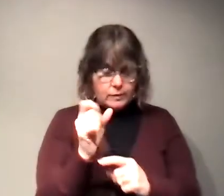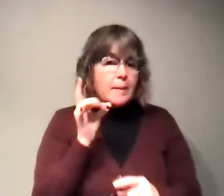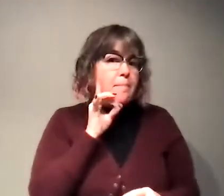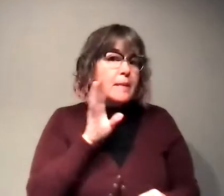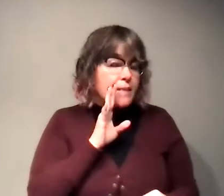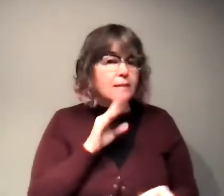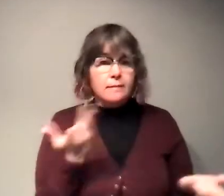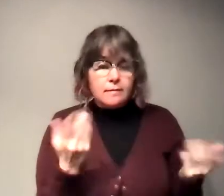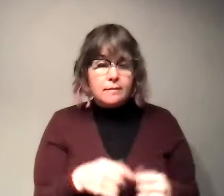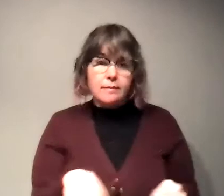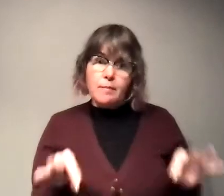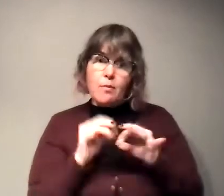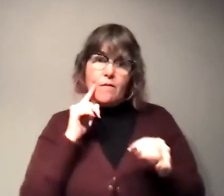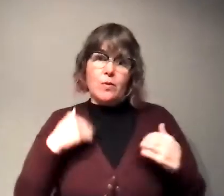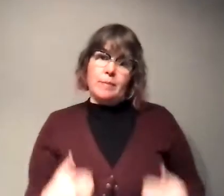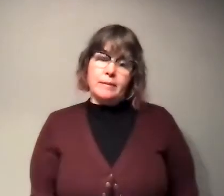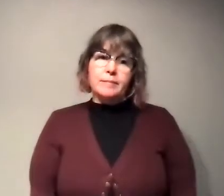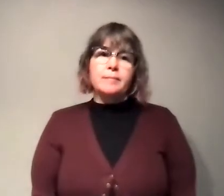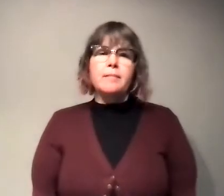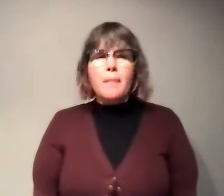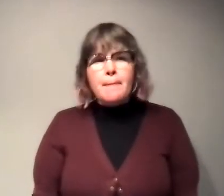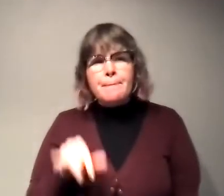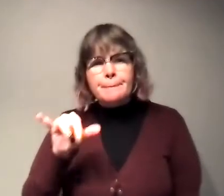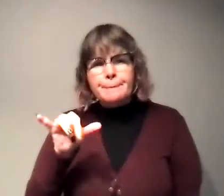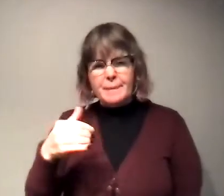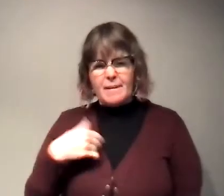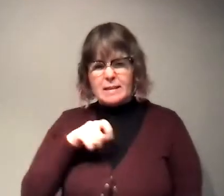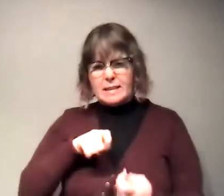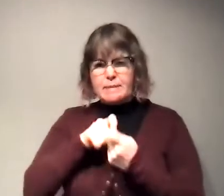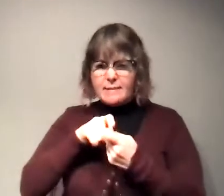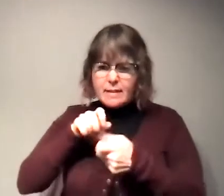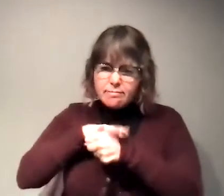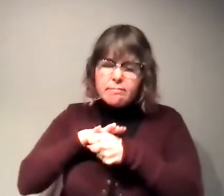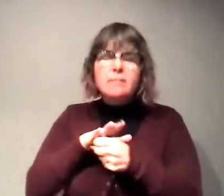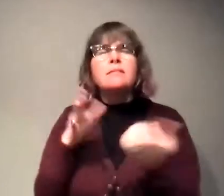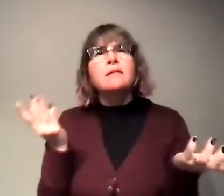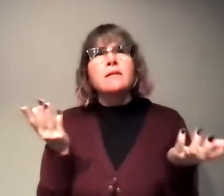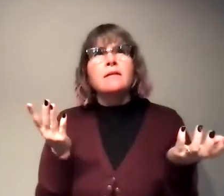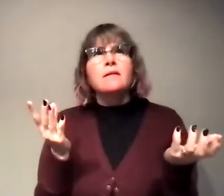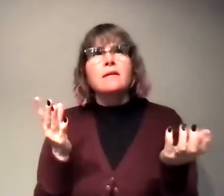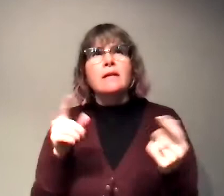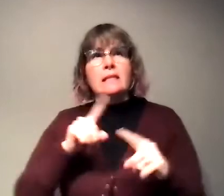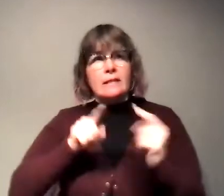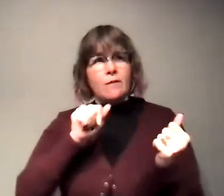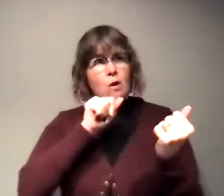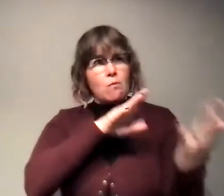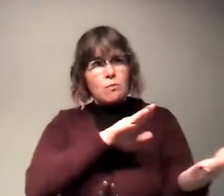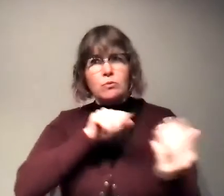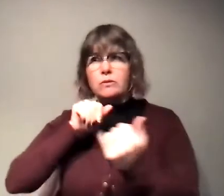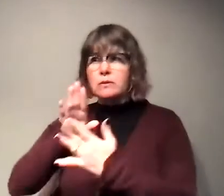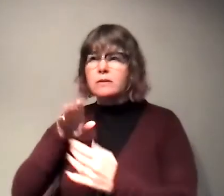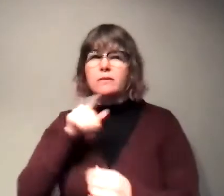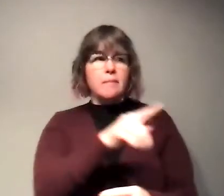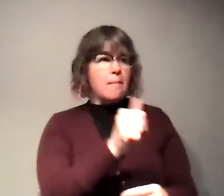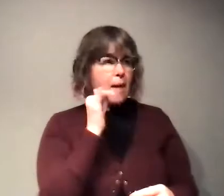humans. Cool. So is there like an area near, let's like, are there different approaches when we're dealing with maybe like your